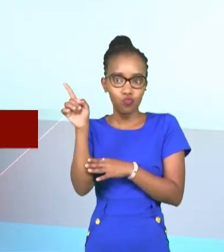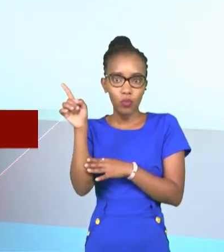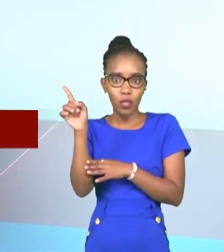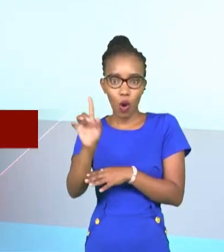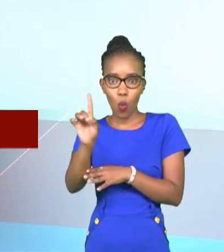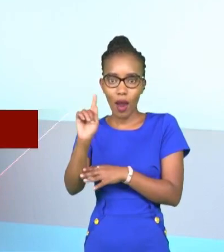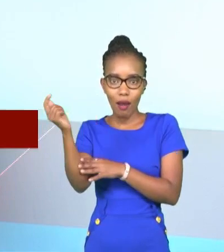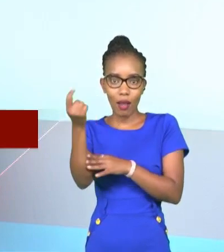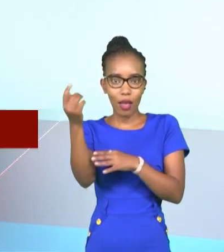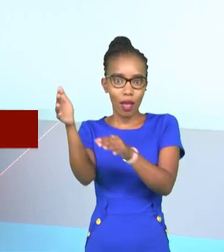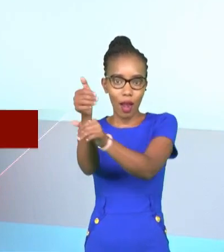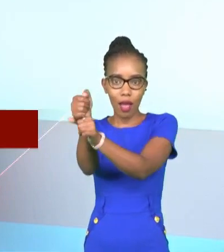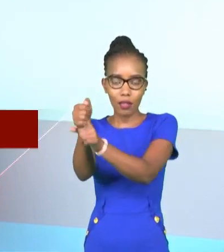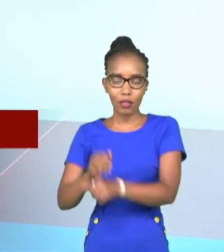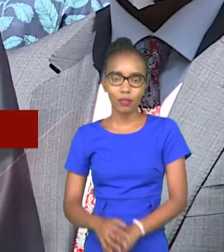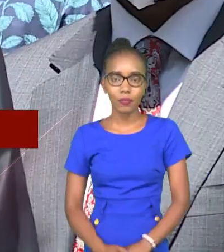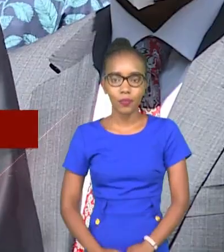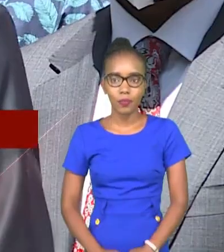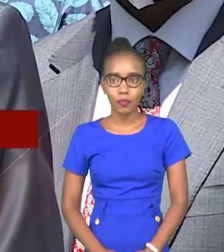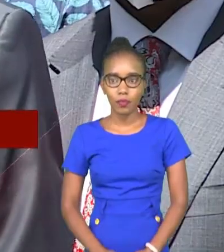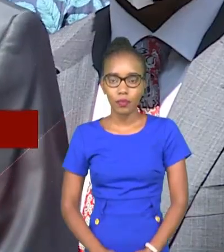One Kenya Alliance.